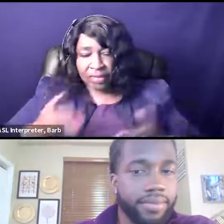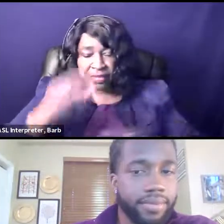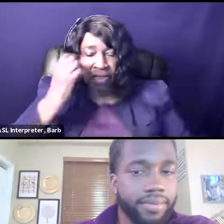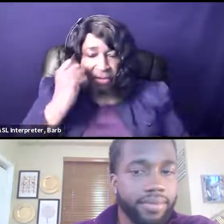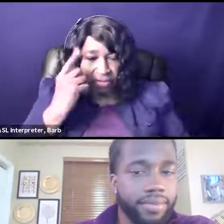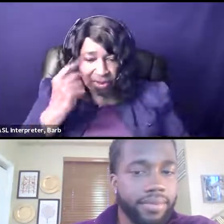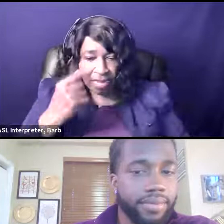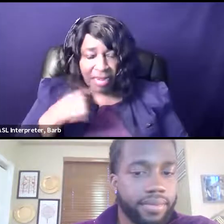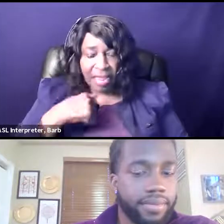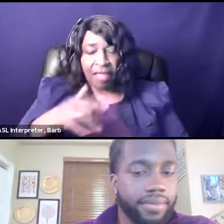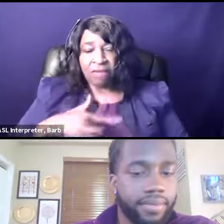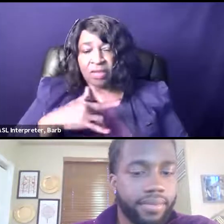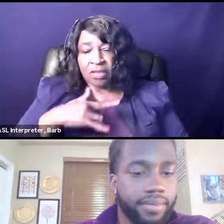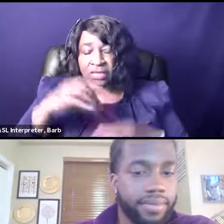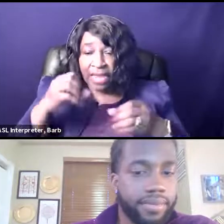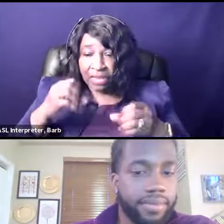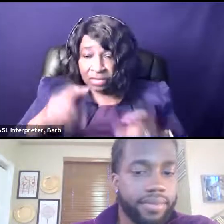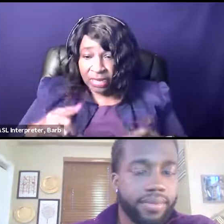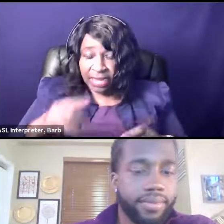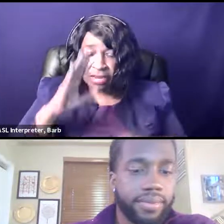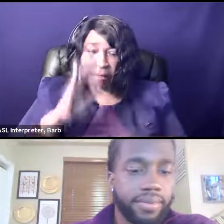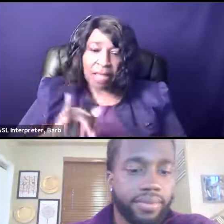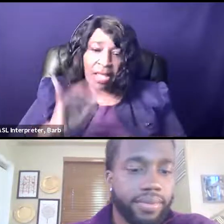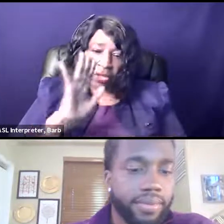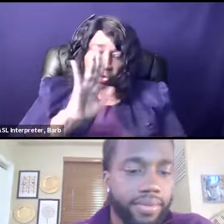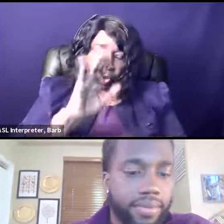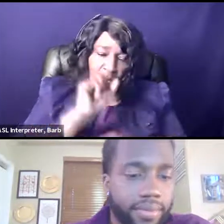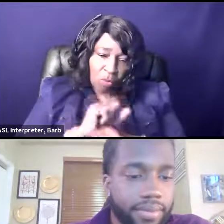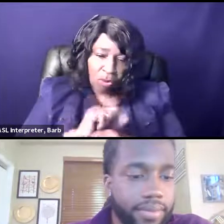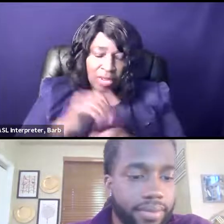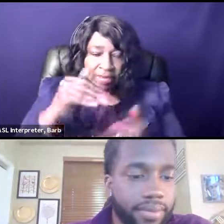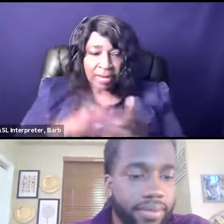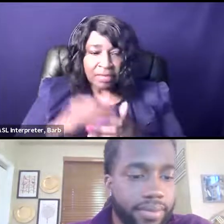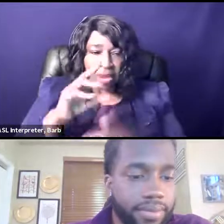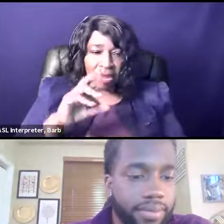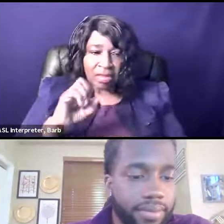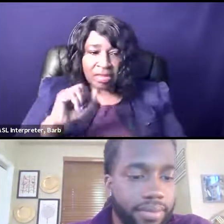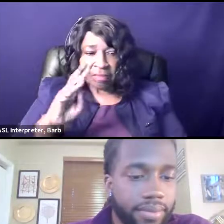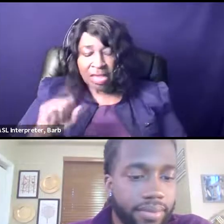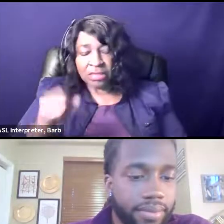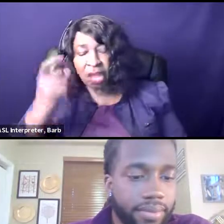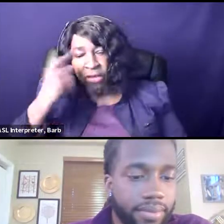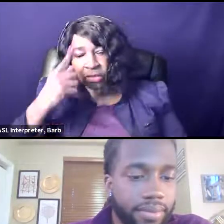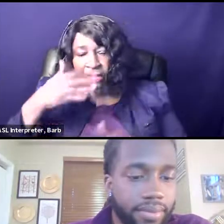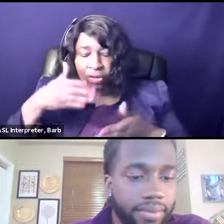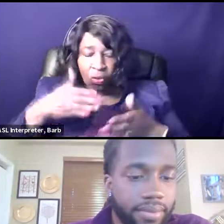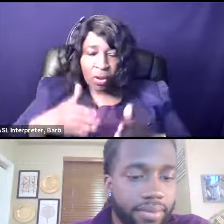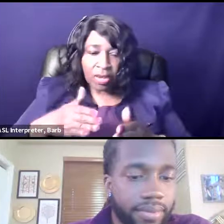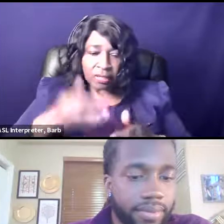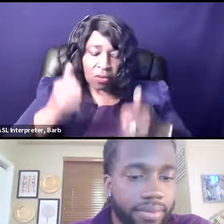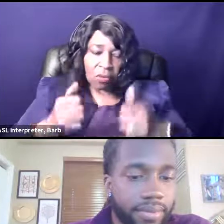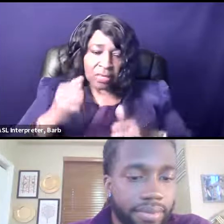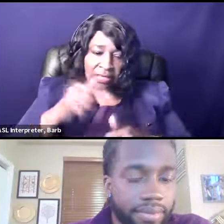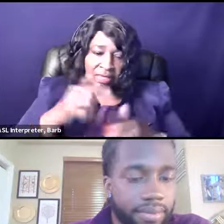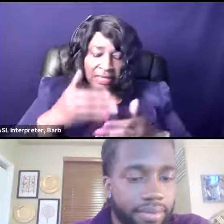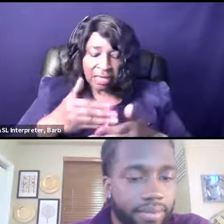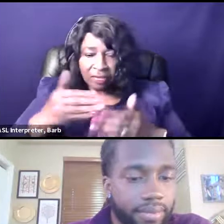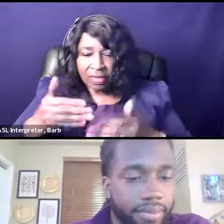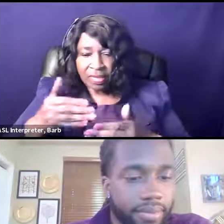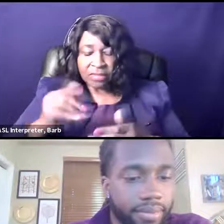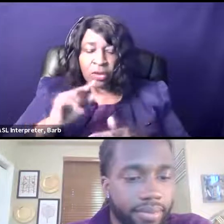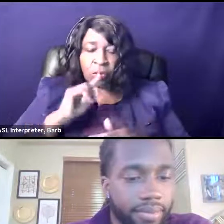feel so educated by your work, Dr. Reames, to understand the ways in which this thing that, you know, I think has really